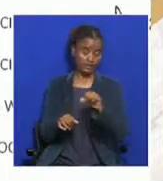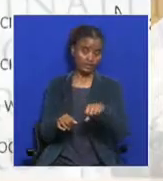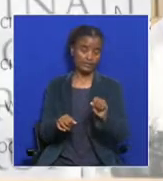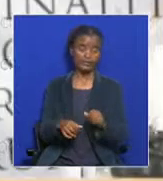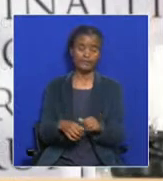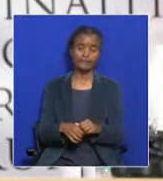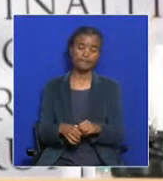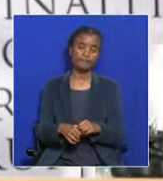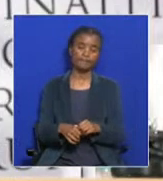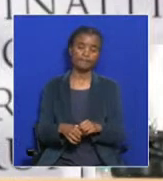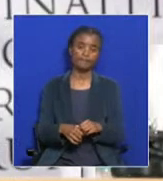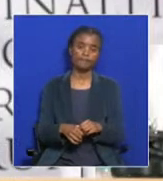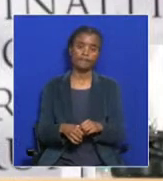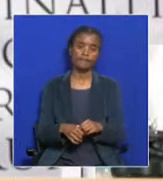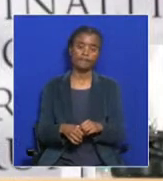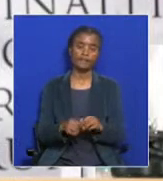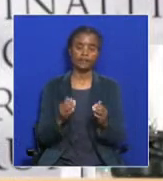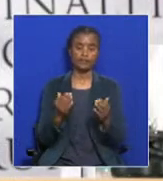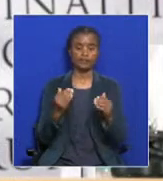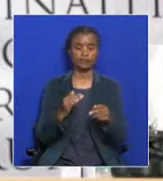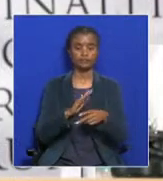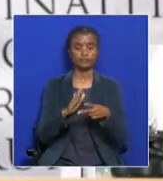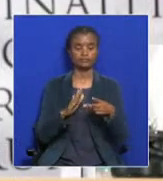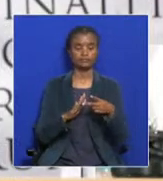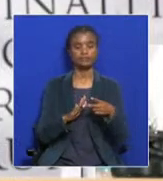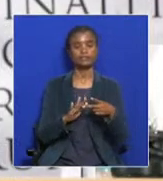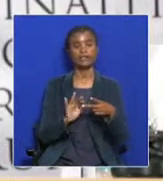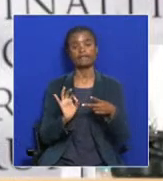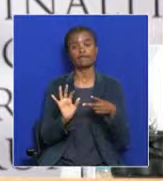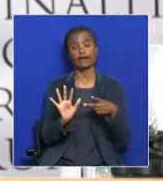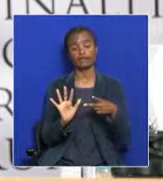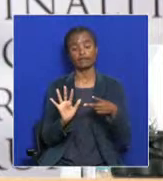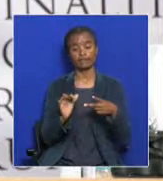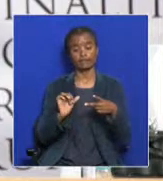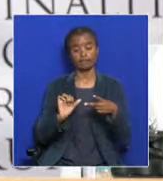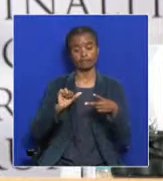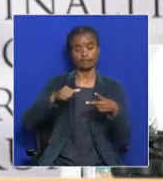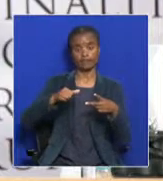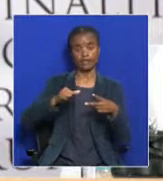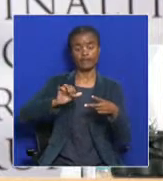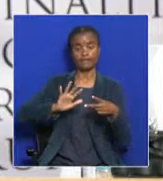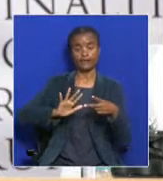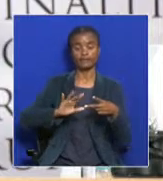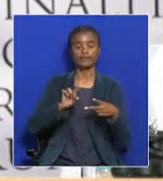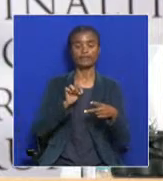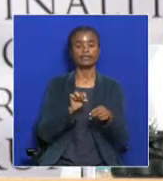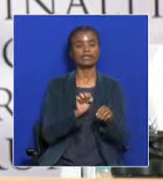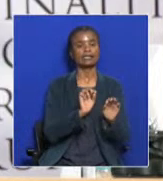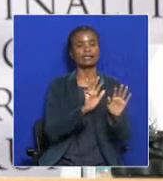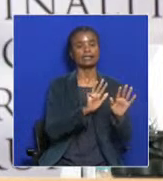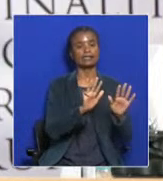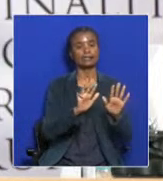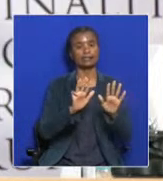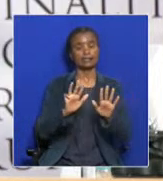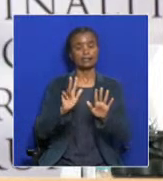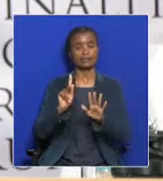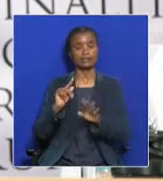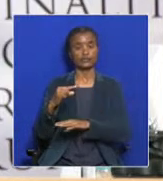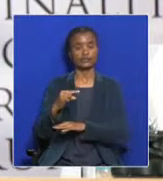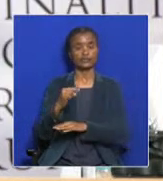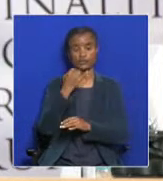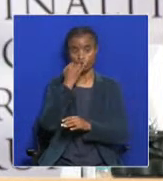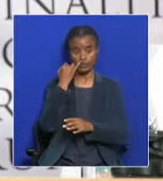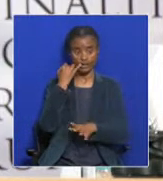The next is item 5, which is the 999 kg cocaine received on